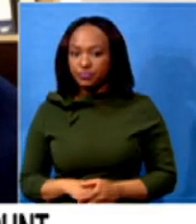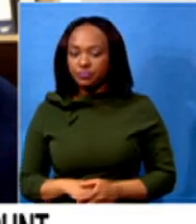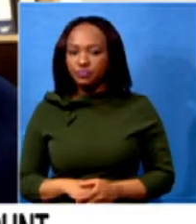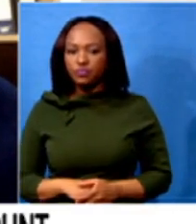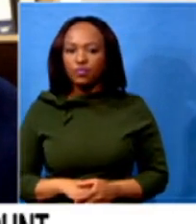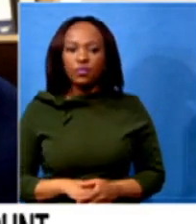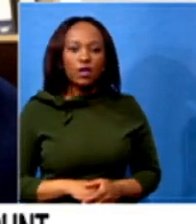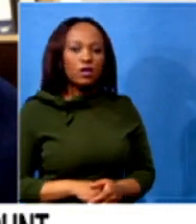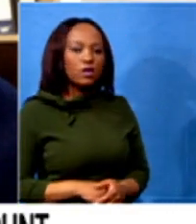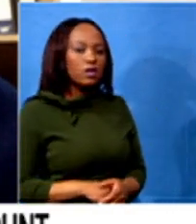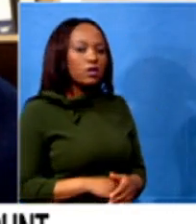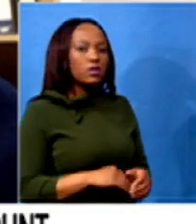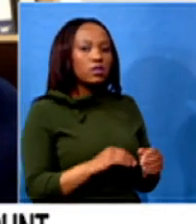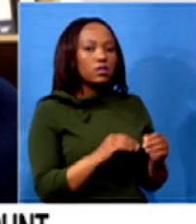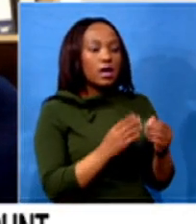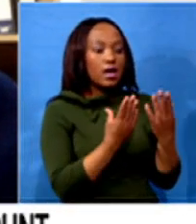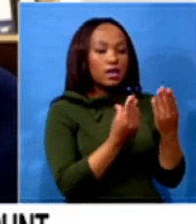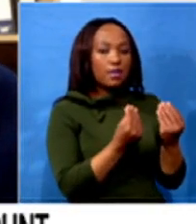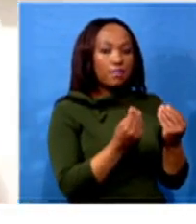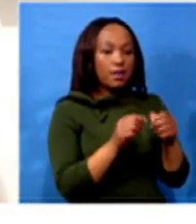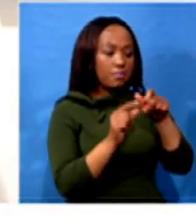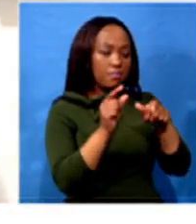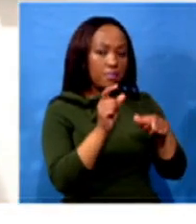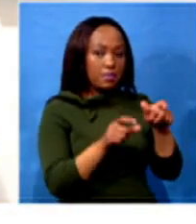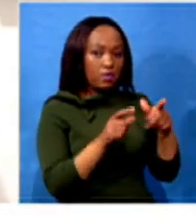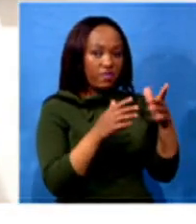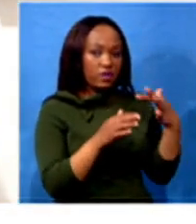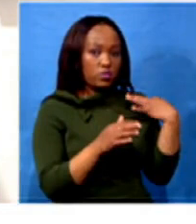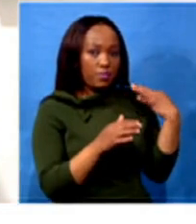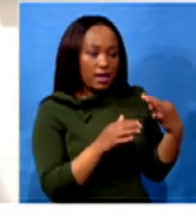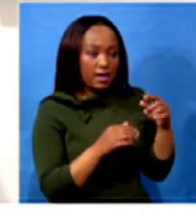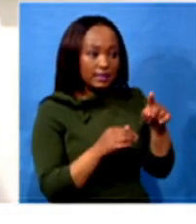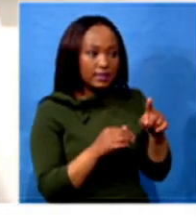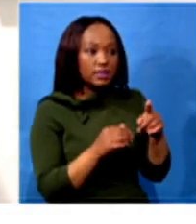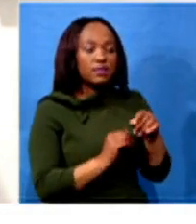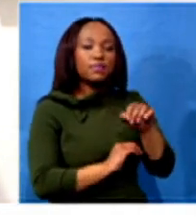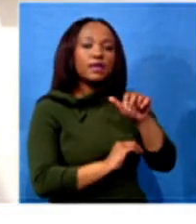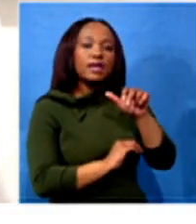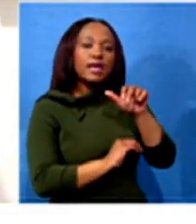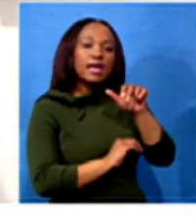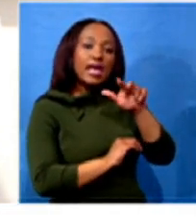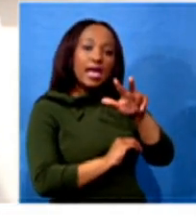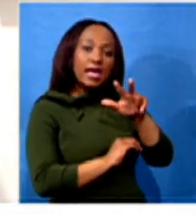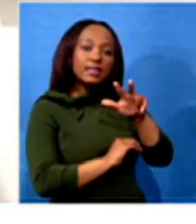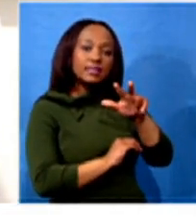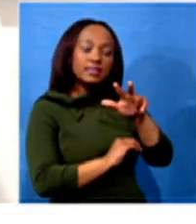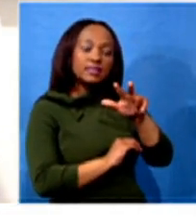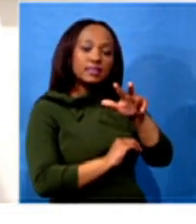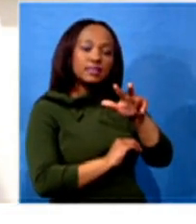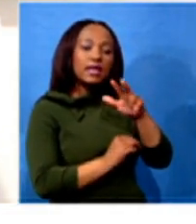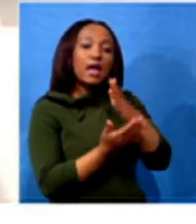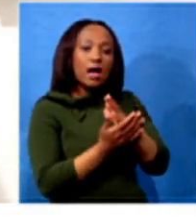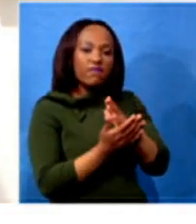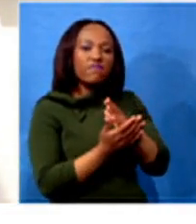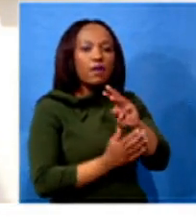The number of people that have applied are actually almost 8.5 million. Those are the numbers that have